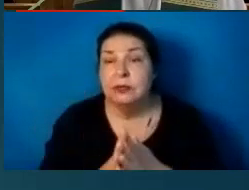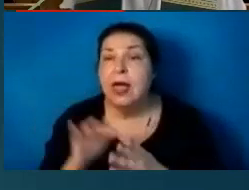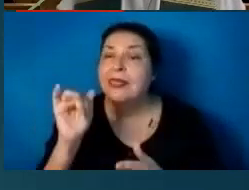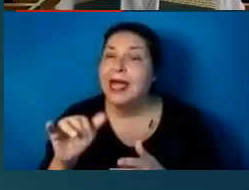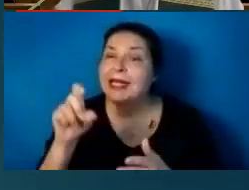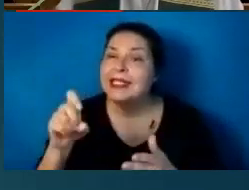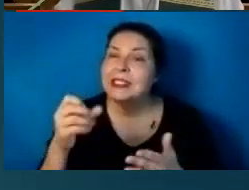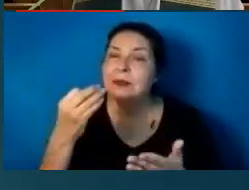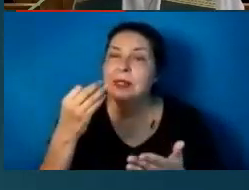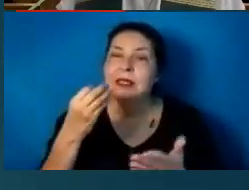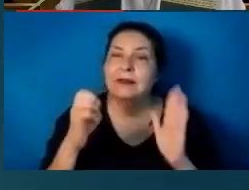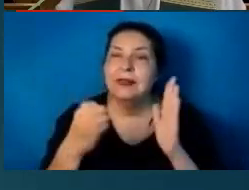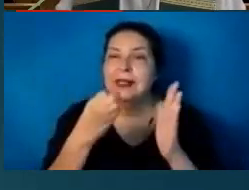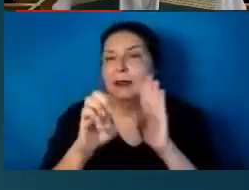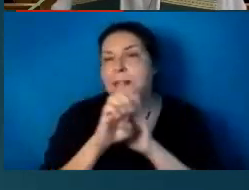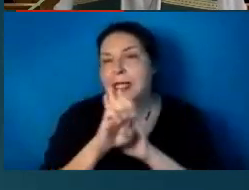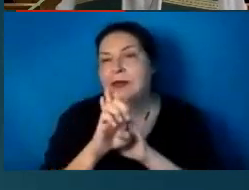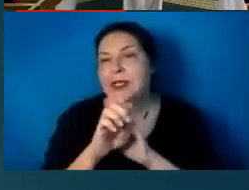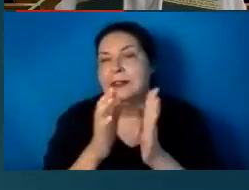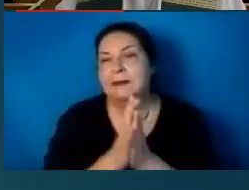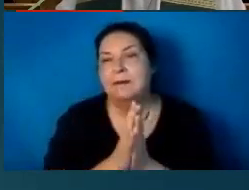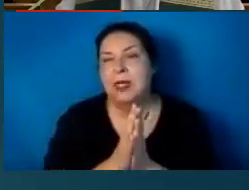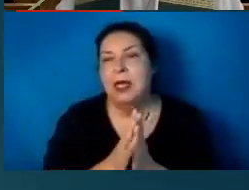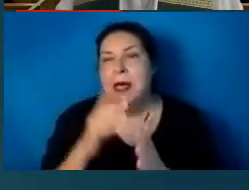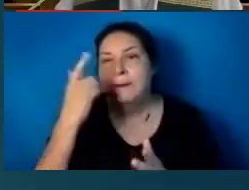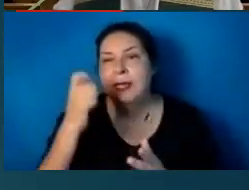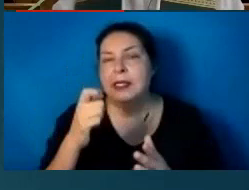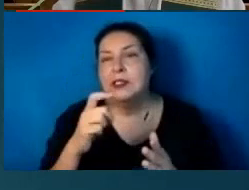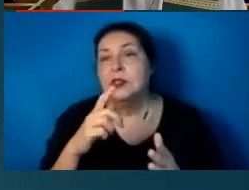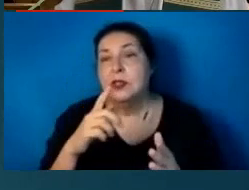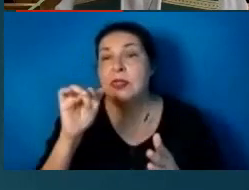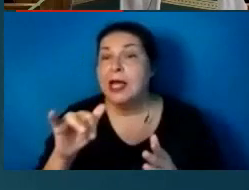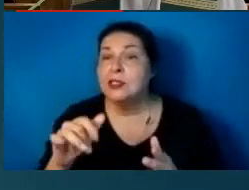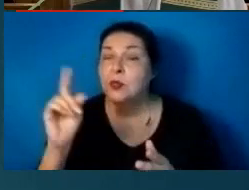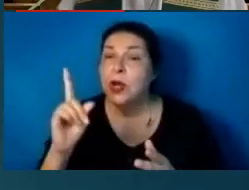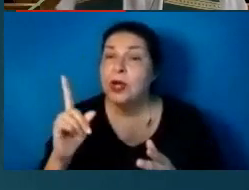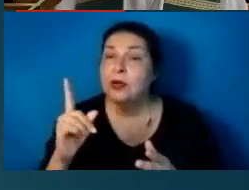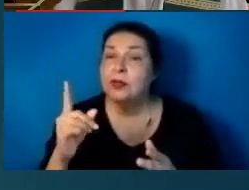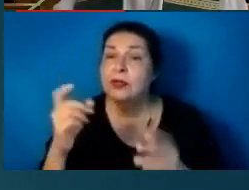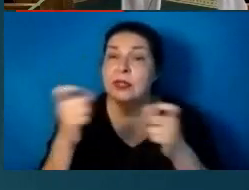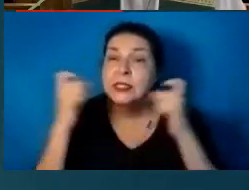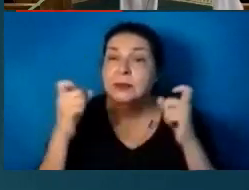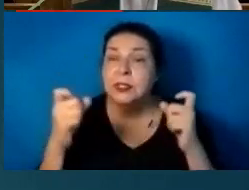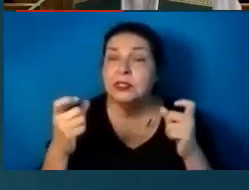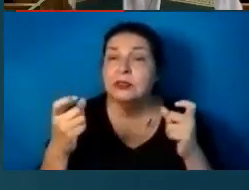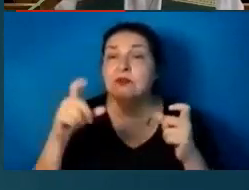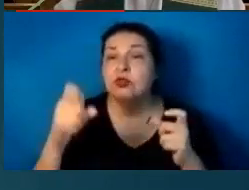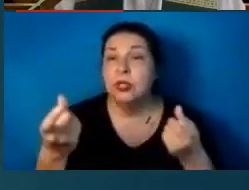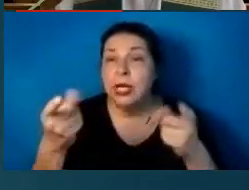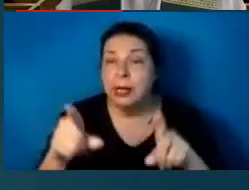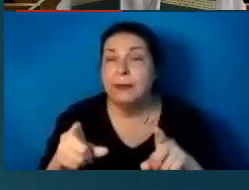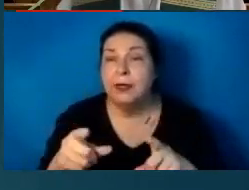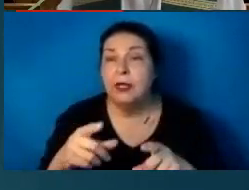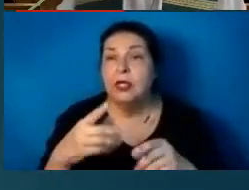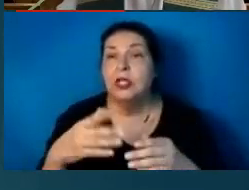the mountain of the Lord. This is where the banquet is to be served, at least until we sit at the table with Jesus